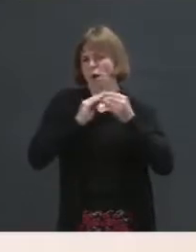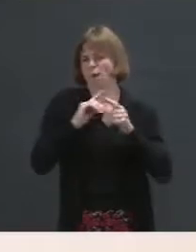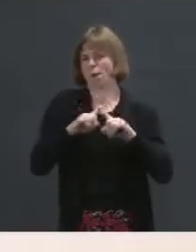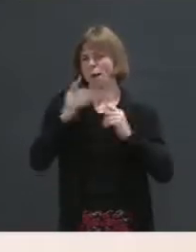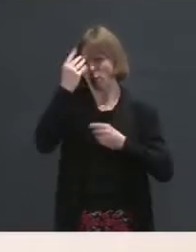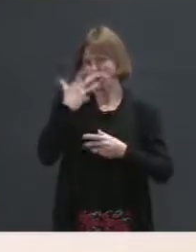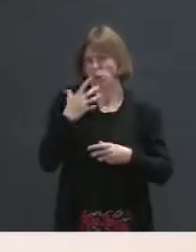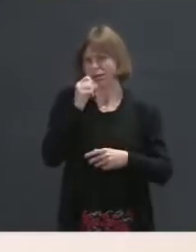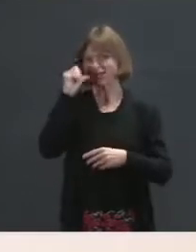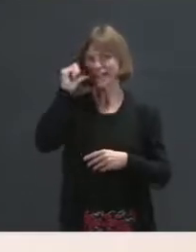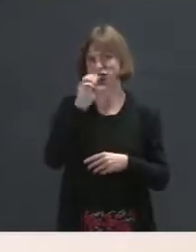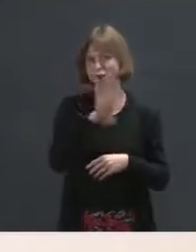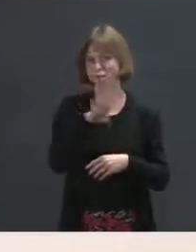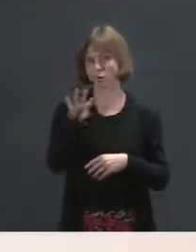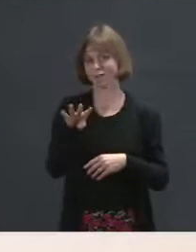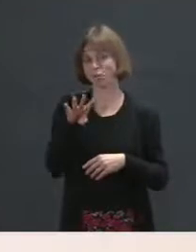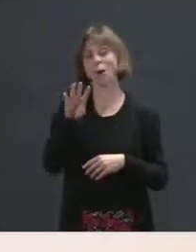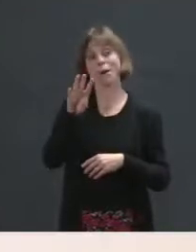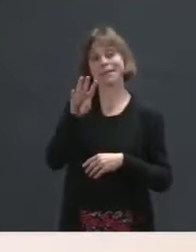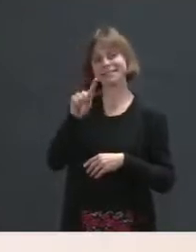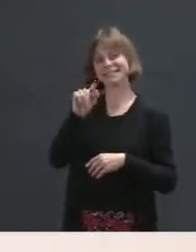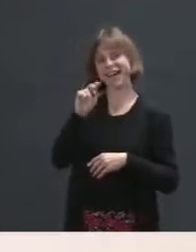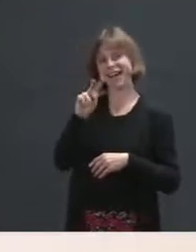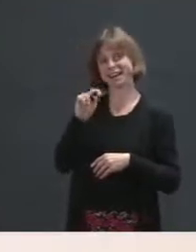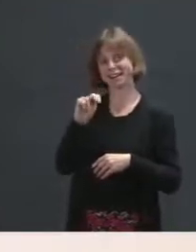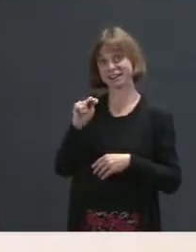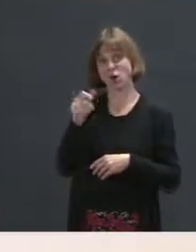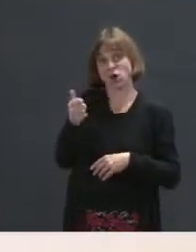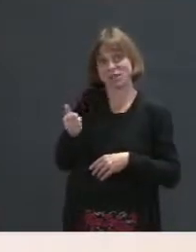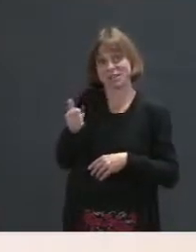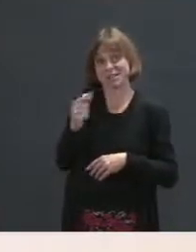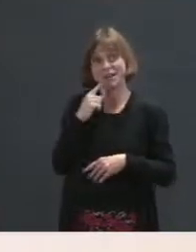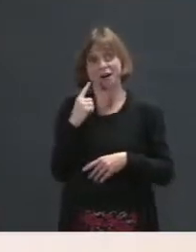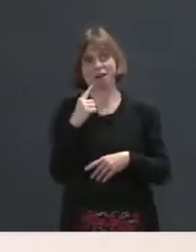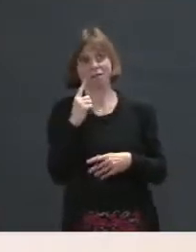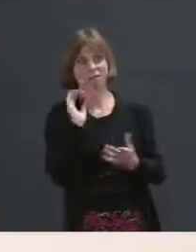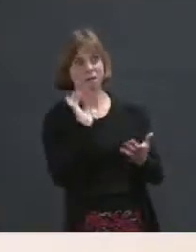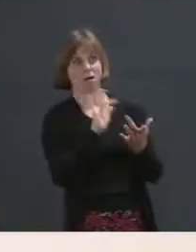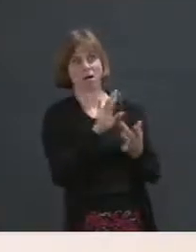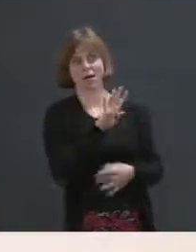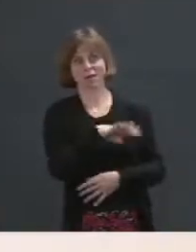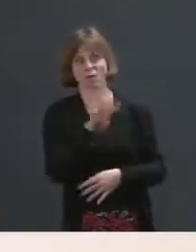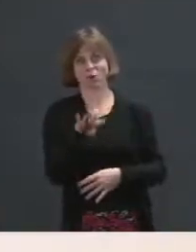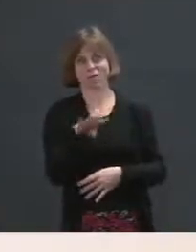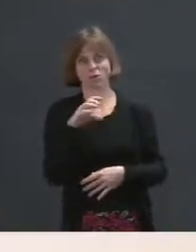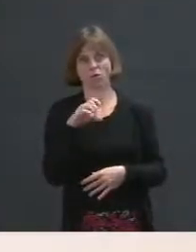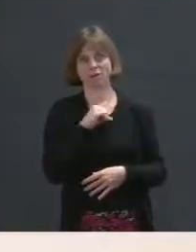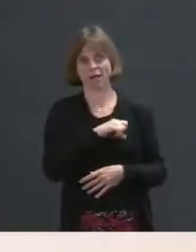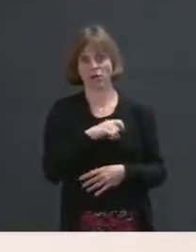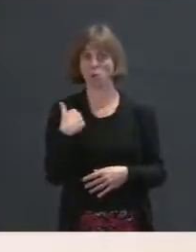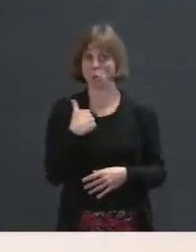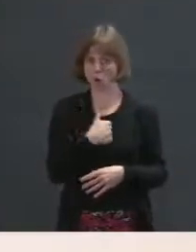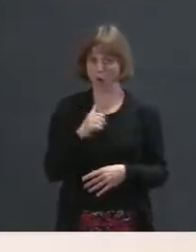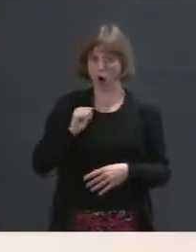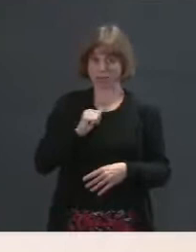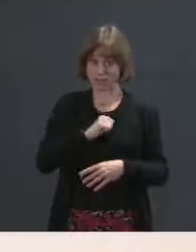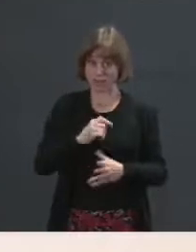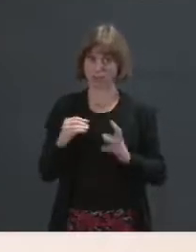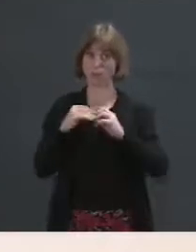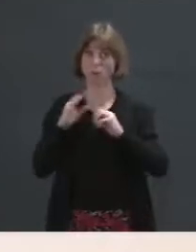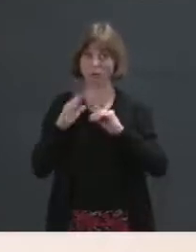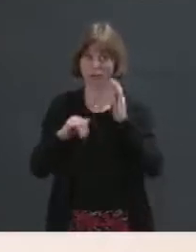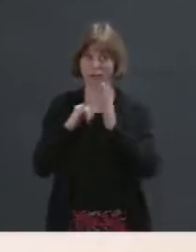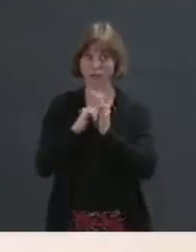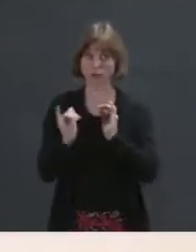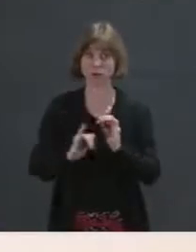44 senators. We've also engaged with many more far beyond that, Democrats and Republicans. Some of them have been over the last 3 days. Some of them were